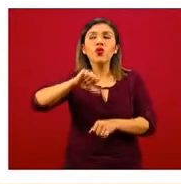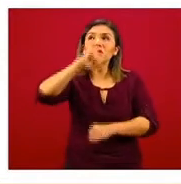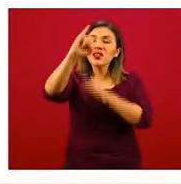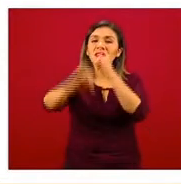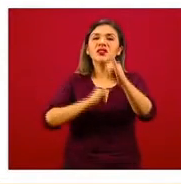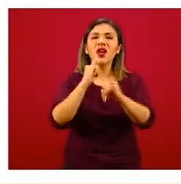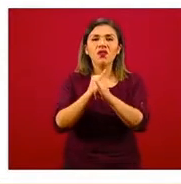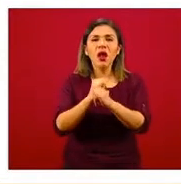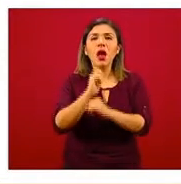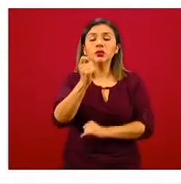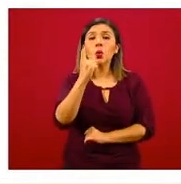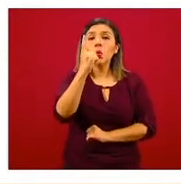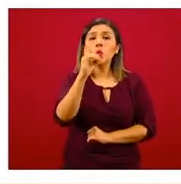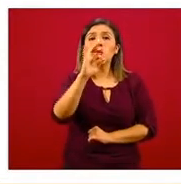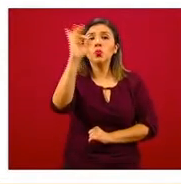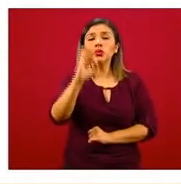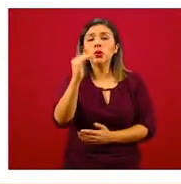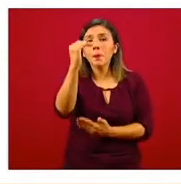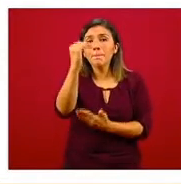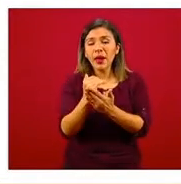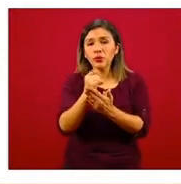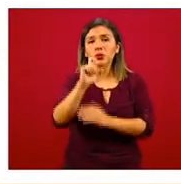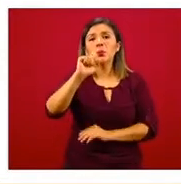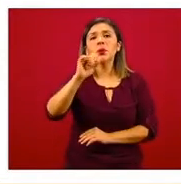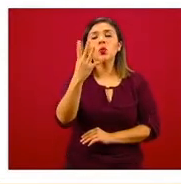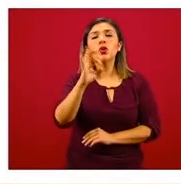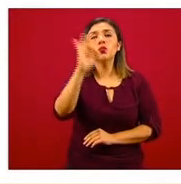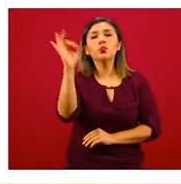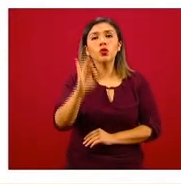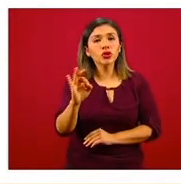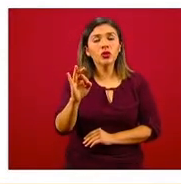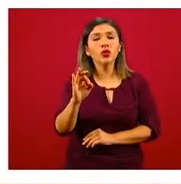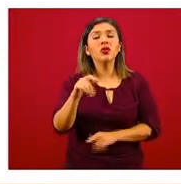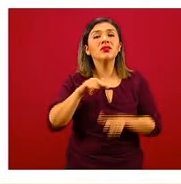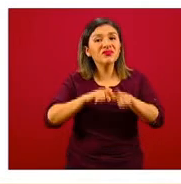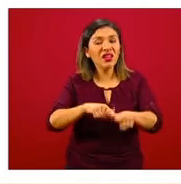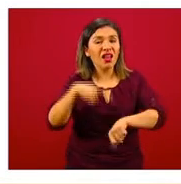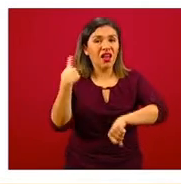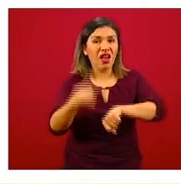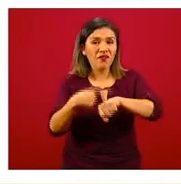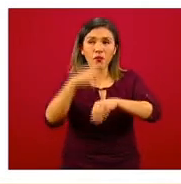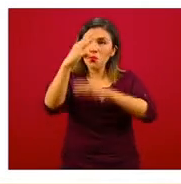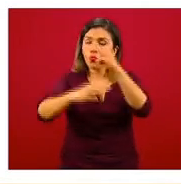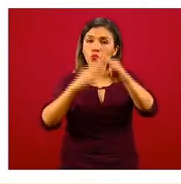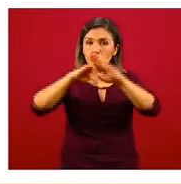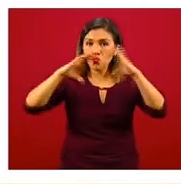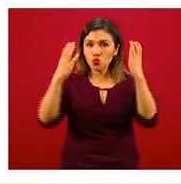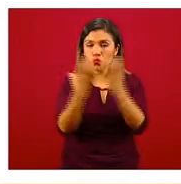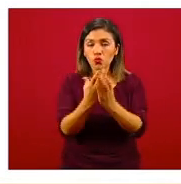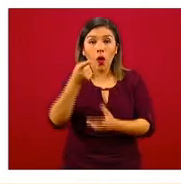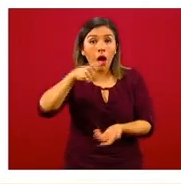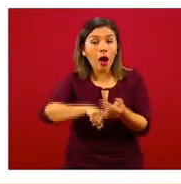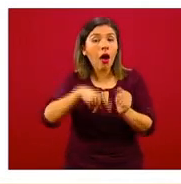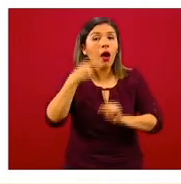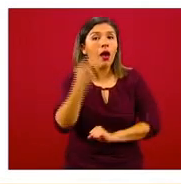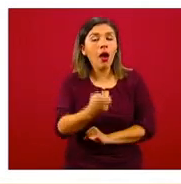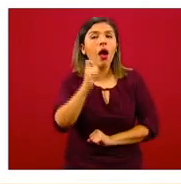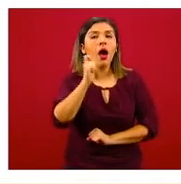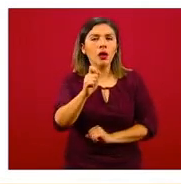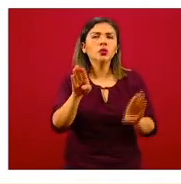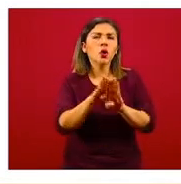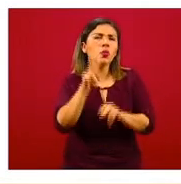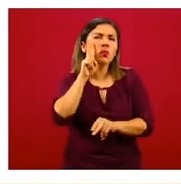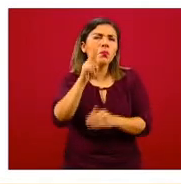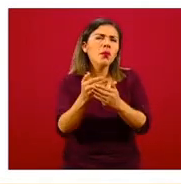the international overview of the pandemic. 24% of the active pandemic around